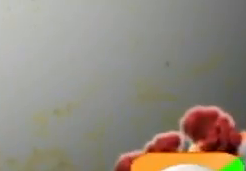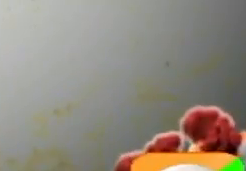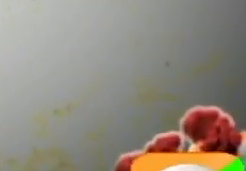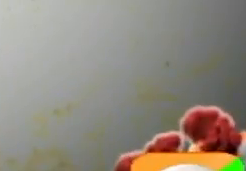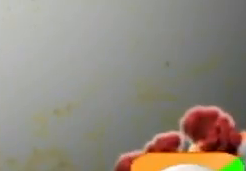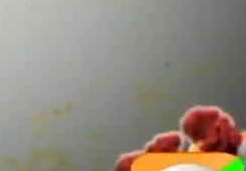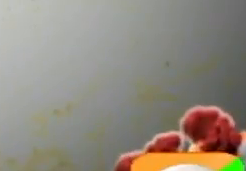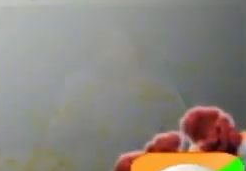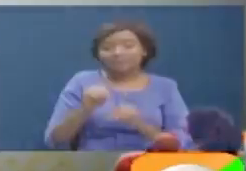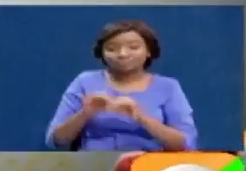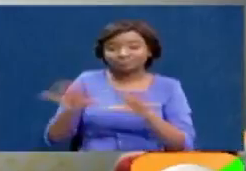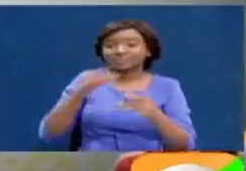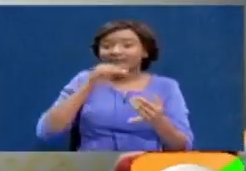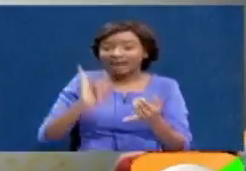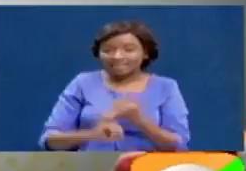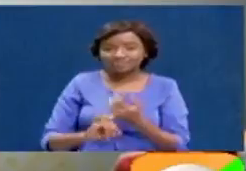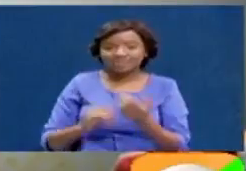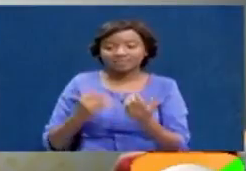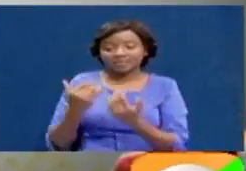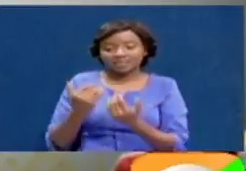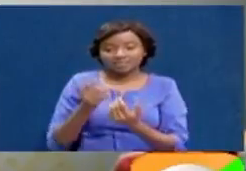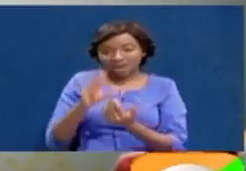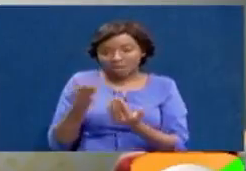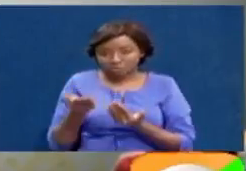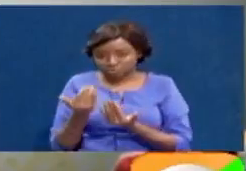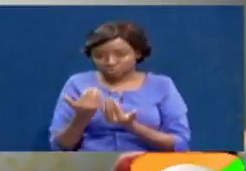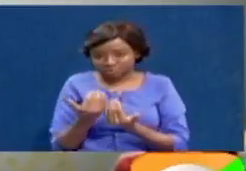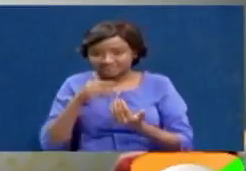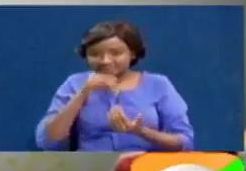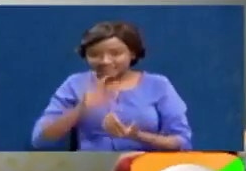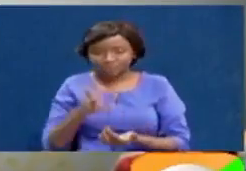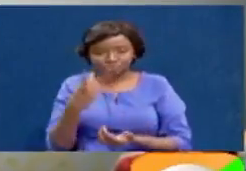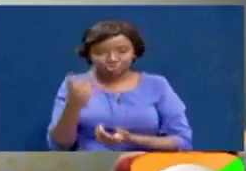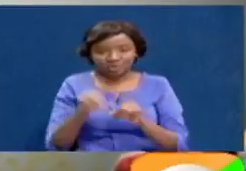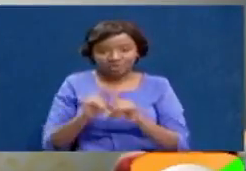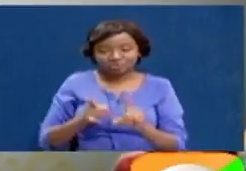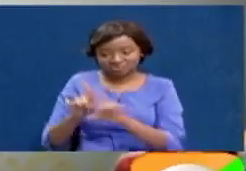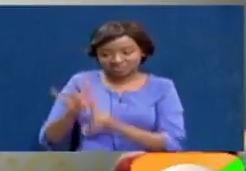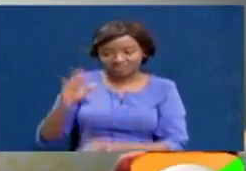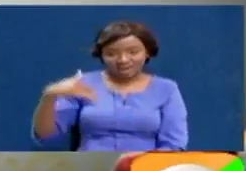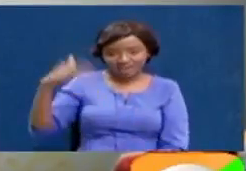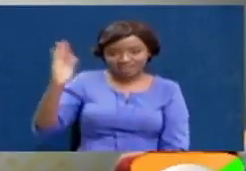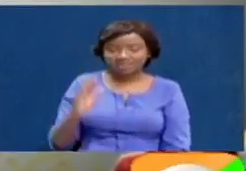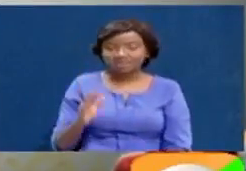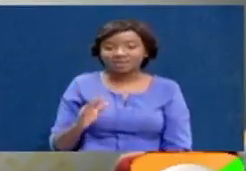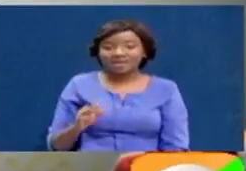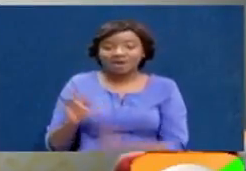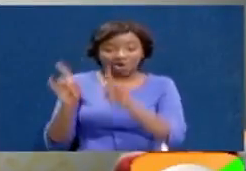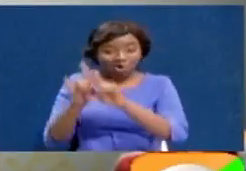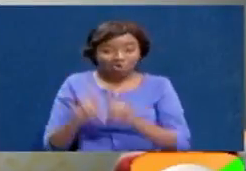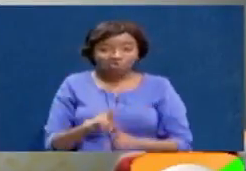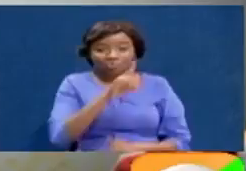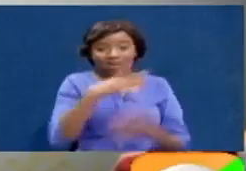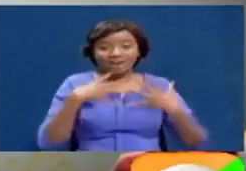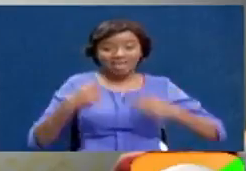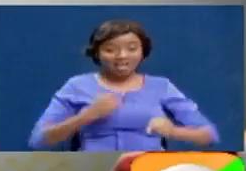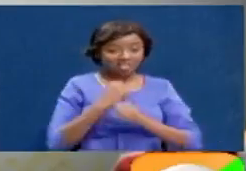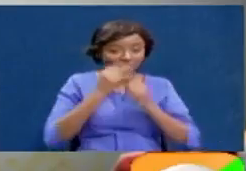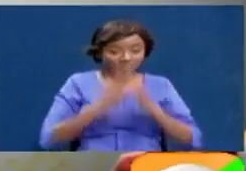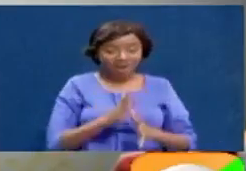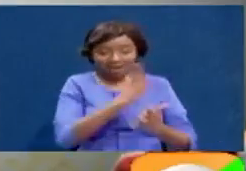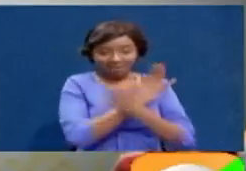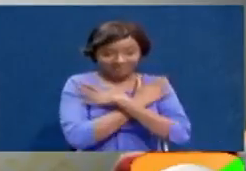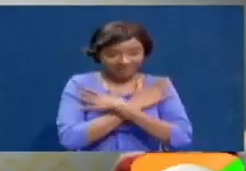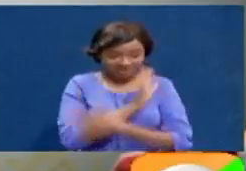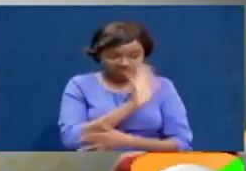returned home, she infected her husband, her twin sons, and her adult sister. During the same period, one of the health worker's friends